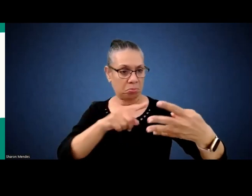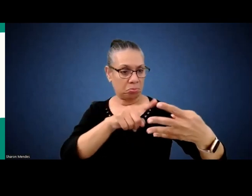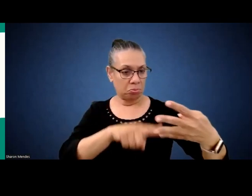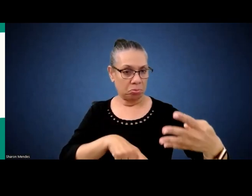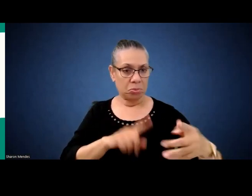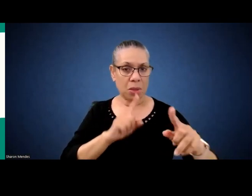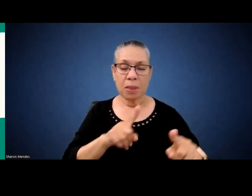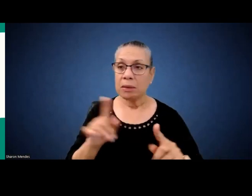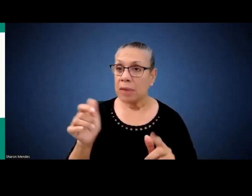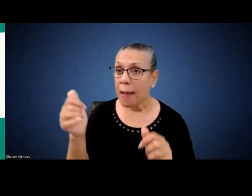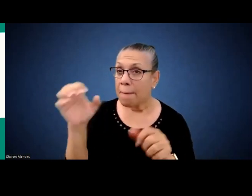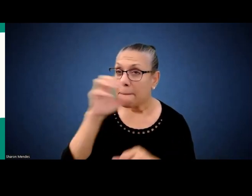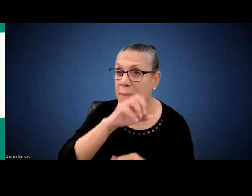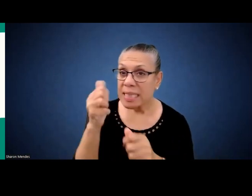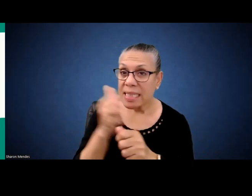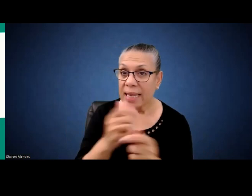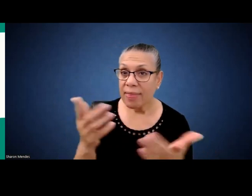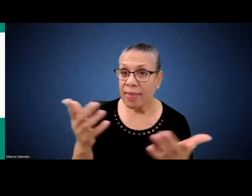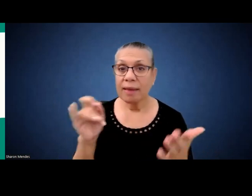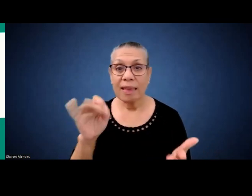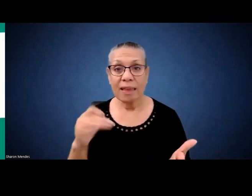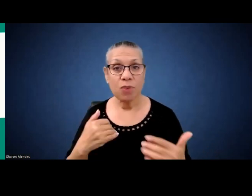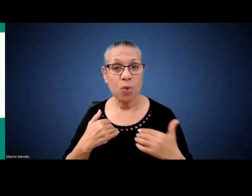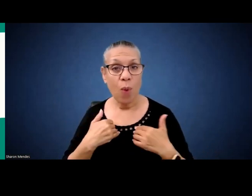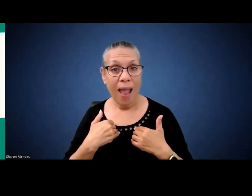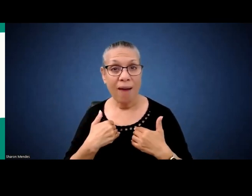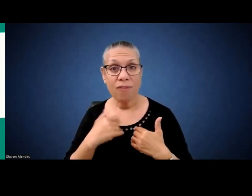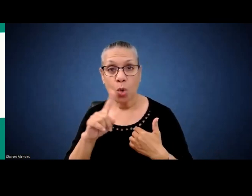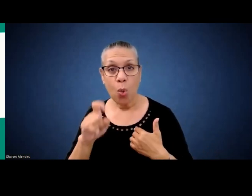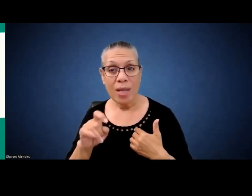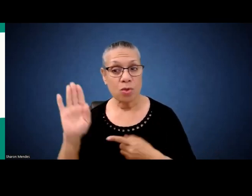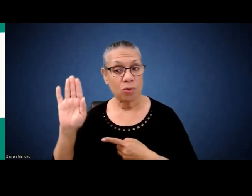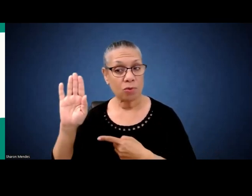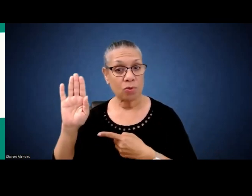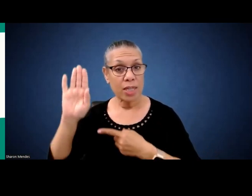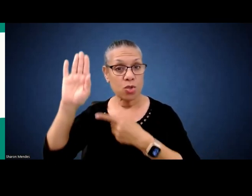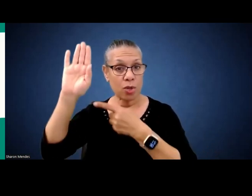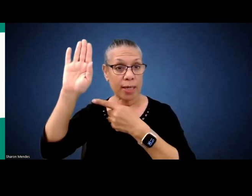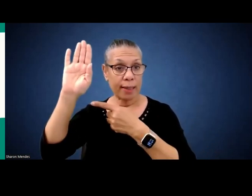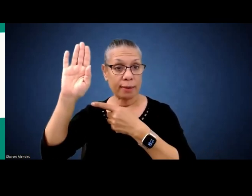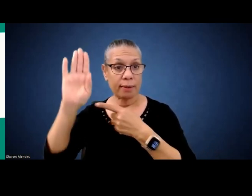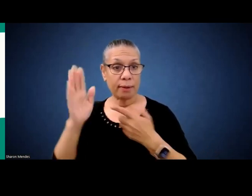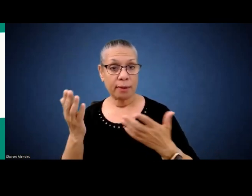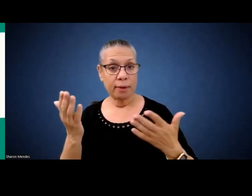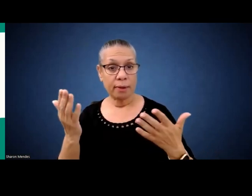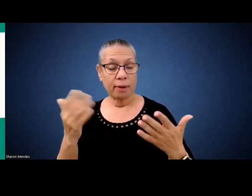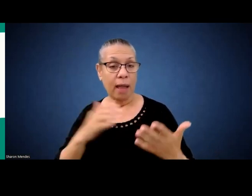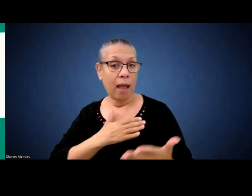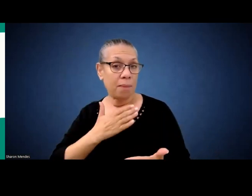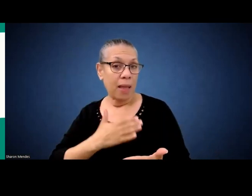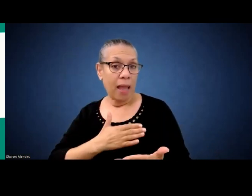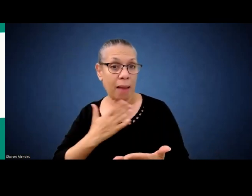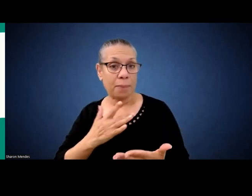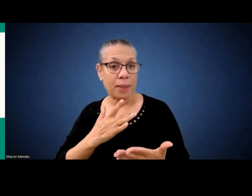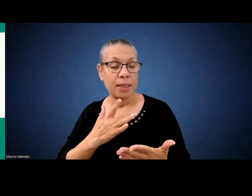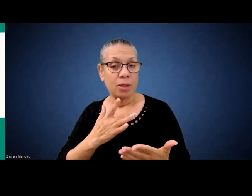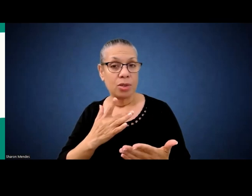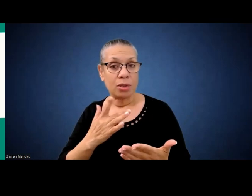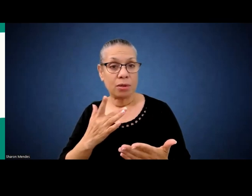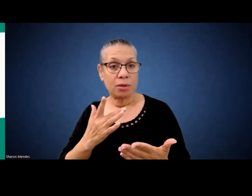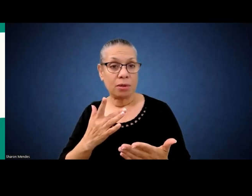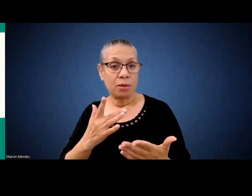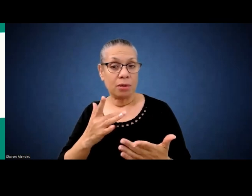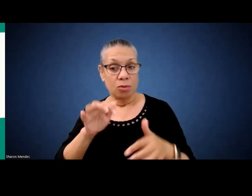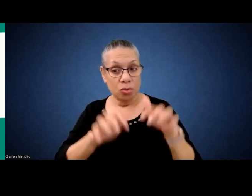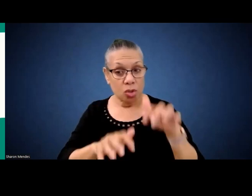Did I miss anything? If I did, please raise your hand and we can go to you individually, or you can put it